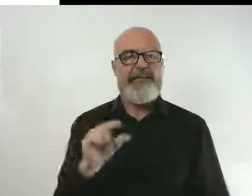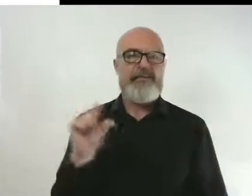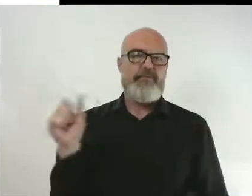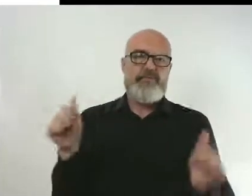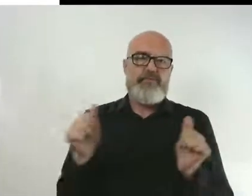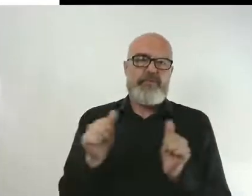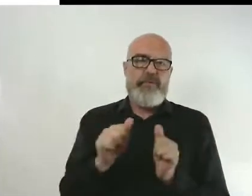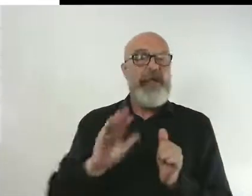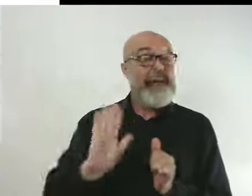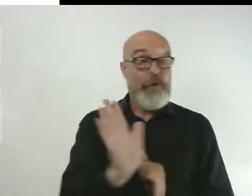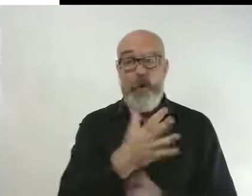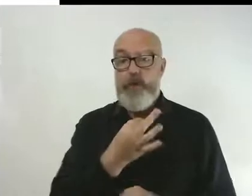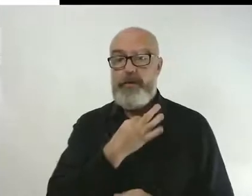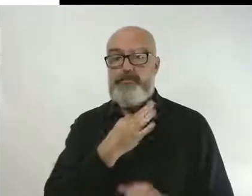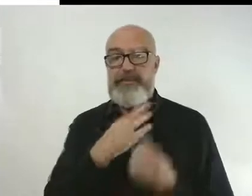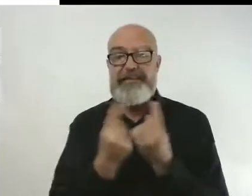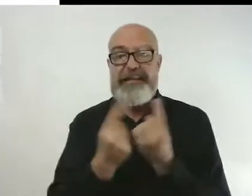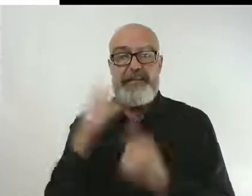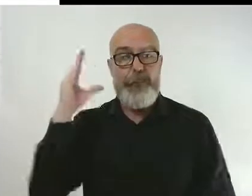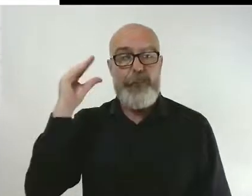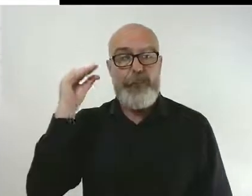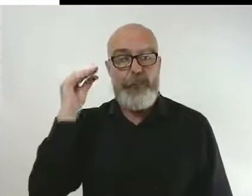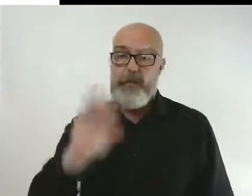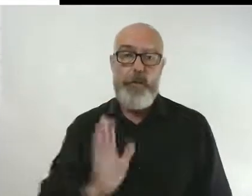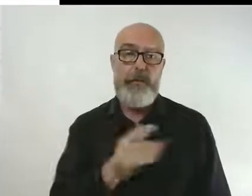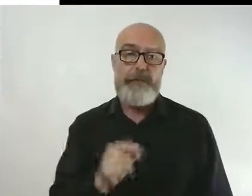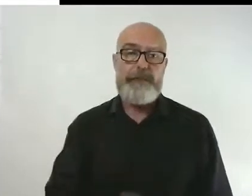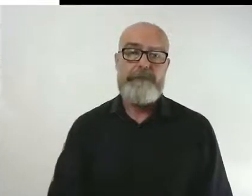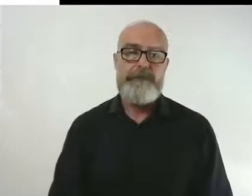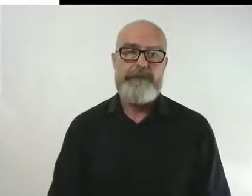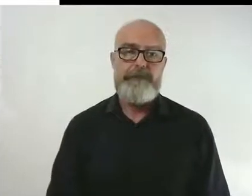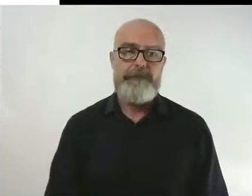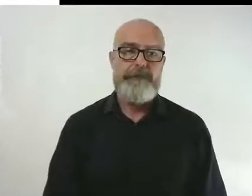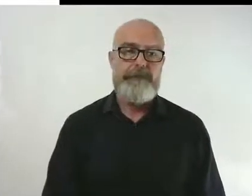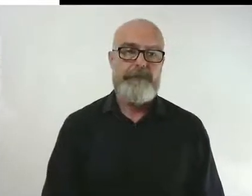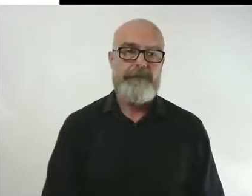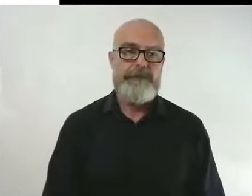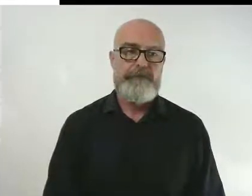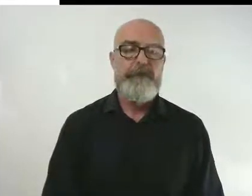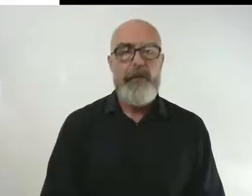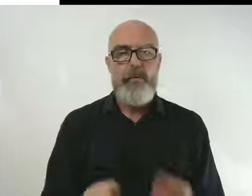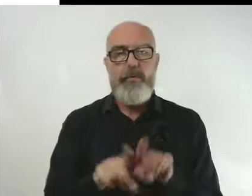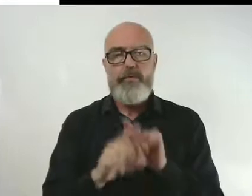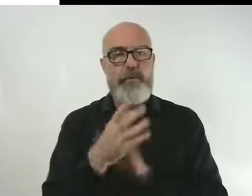levels of physical activity, which are all risk factors for hearing loss.